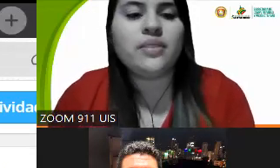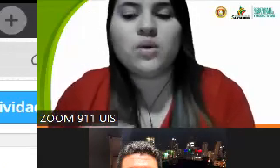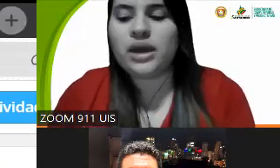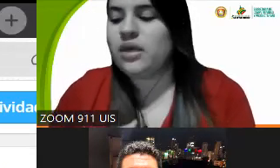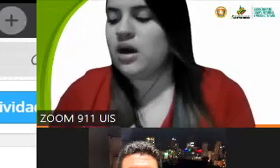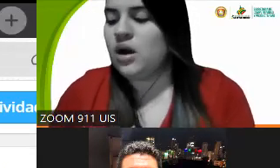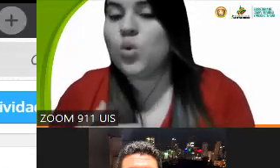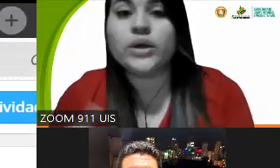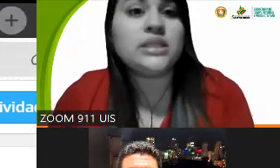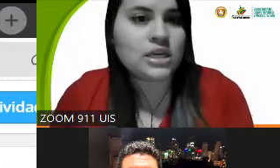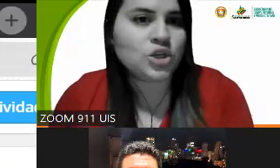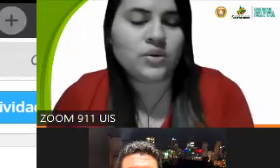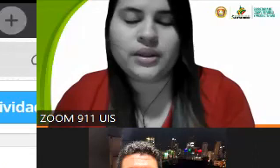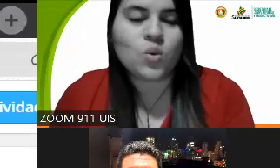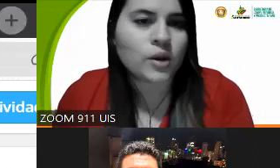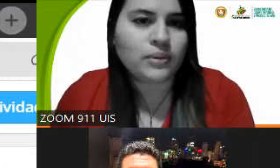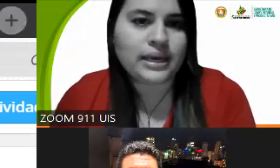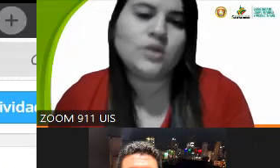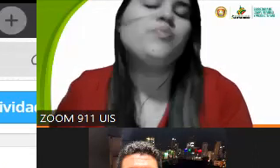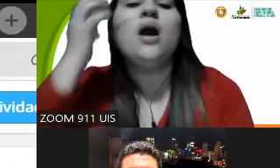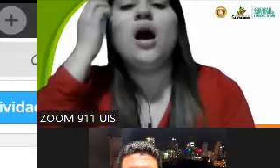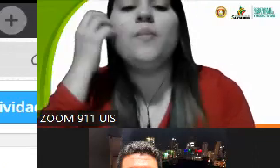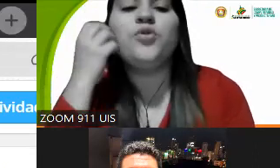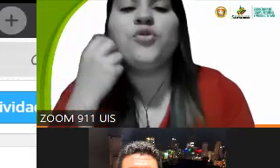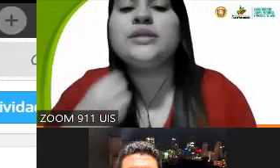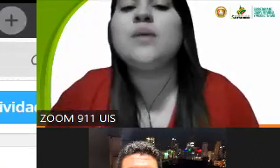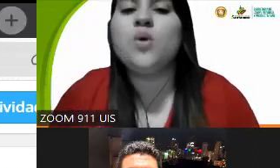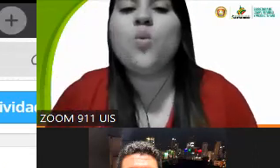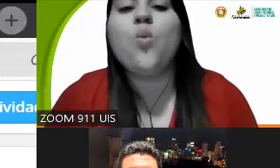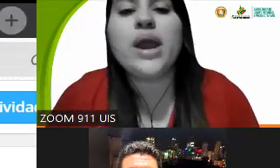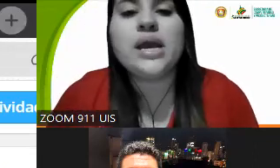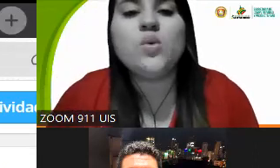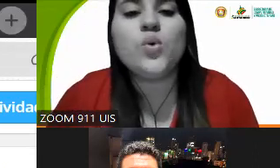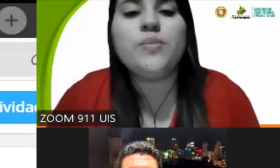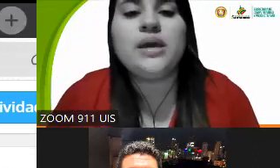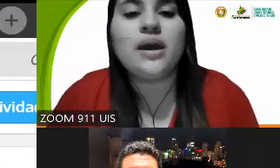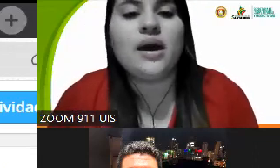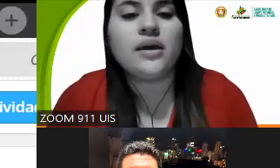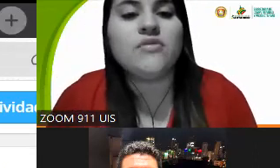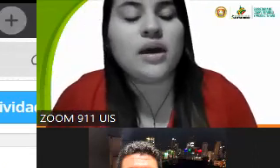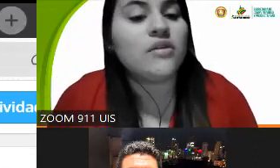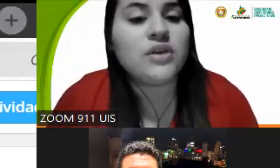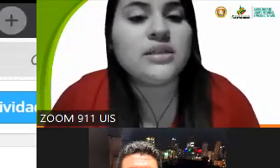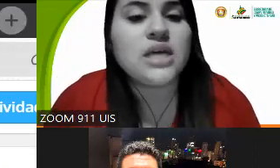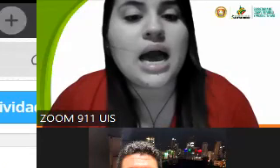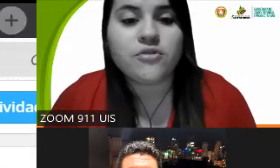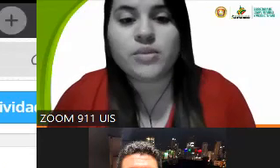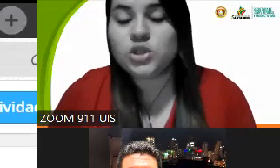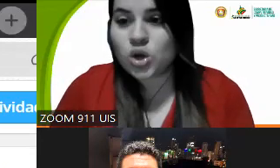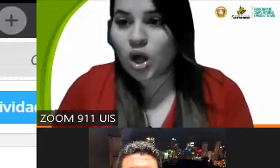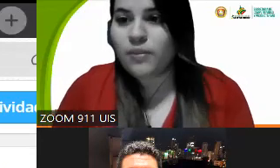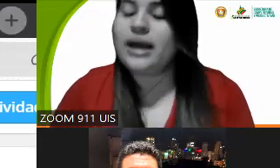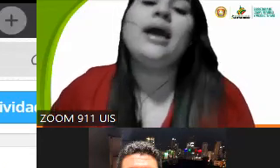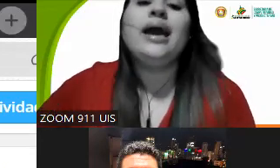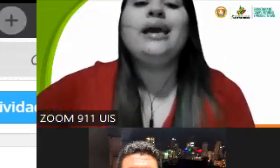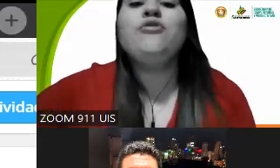use in the workstation or in the workplace. So for example, when would be a convenient time for me